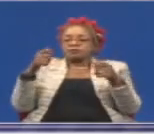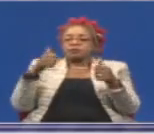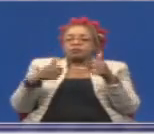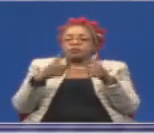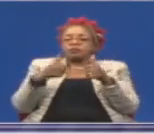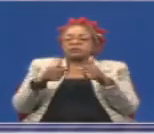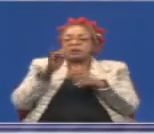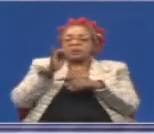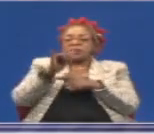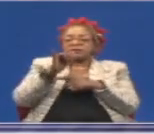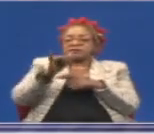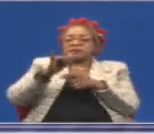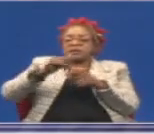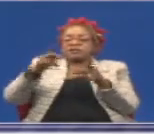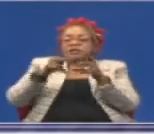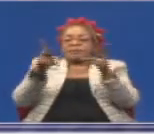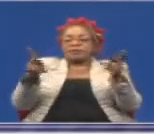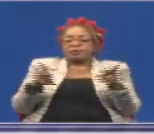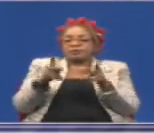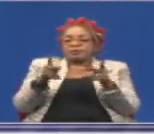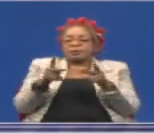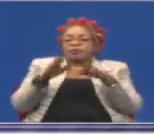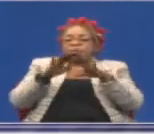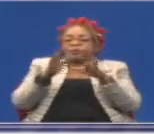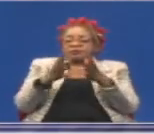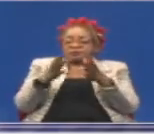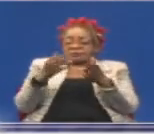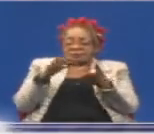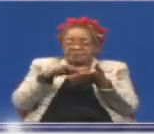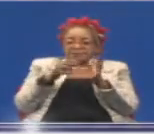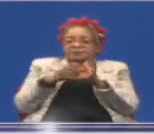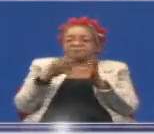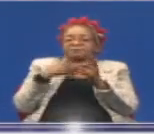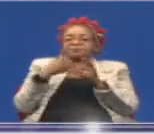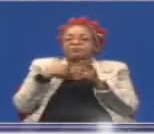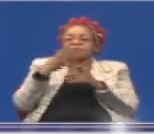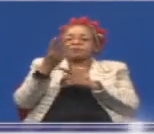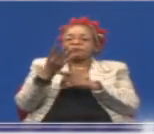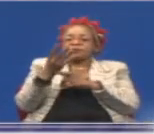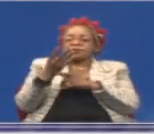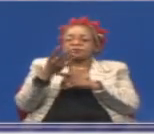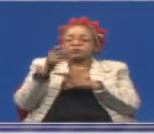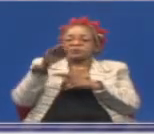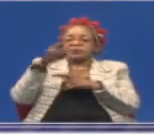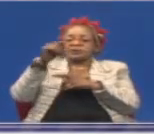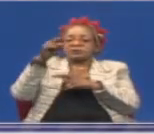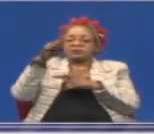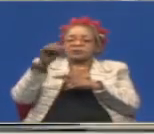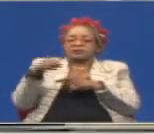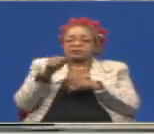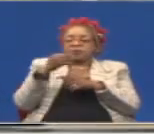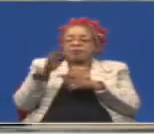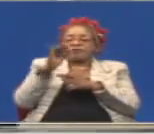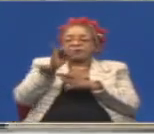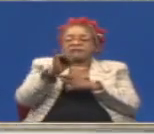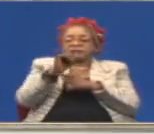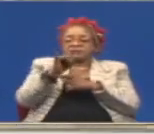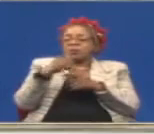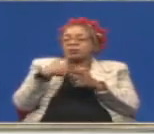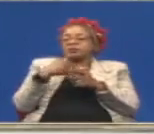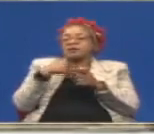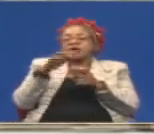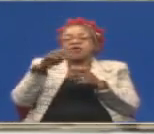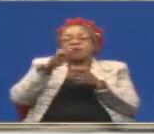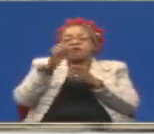envisioned monetary union should be in place. The initial sunset date for setup of the monetary union was November 30th this